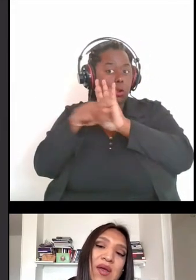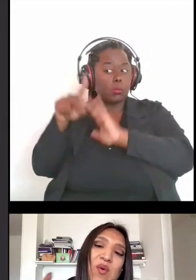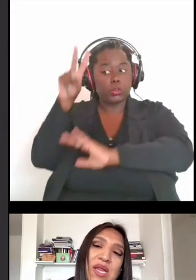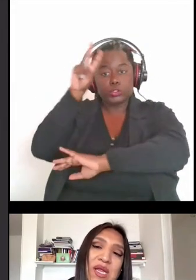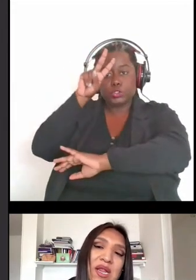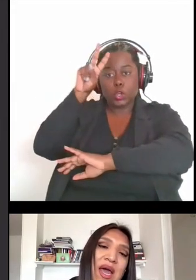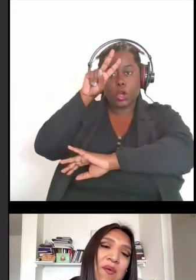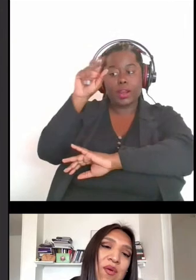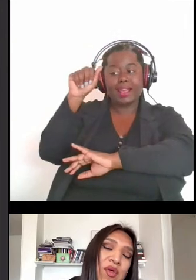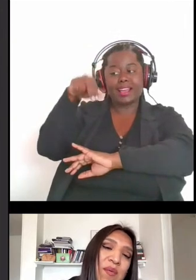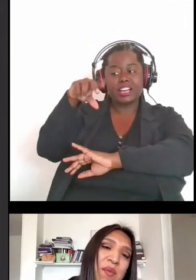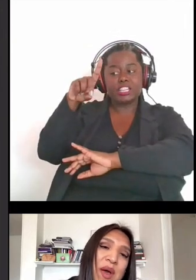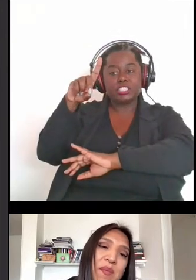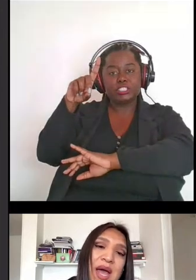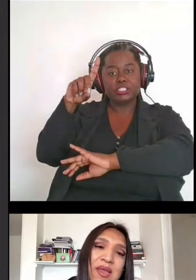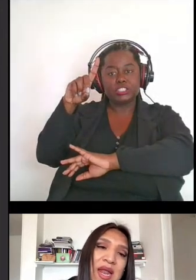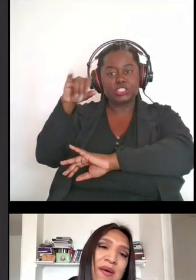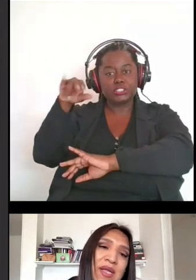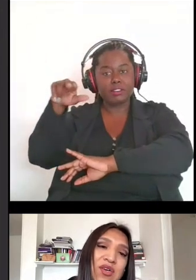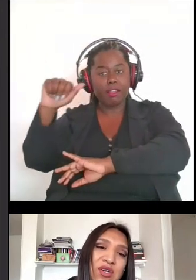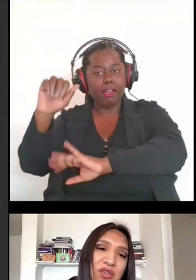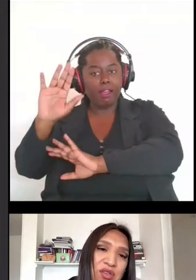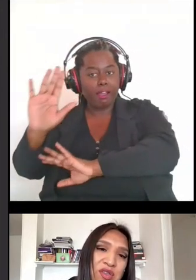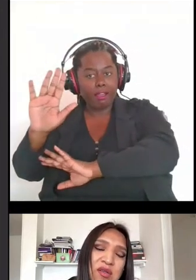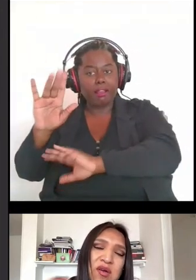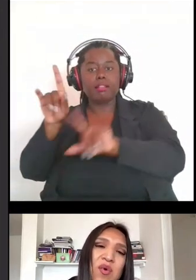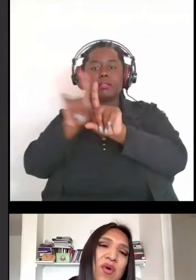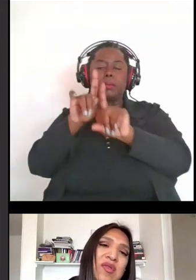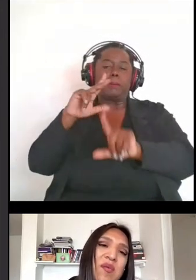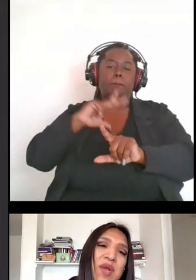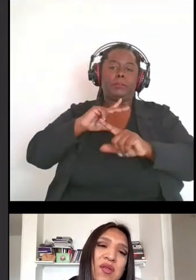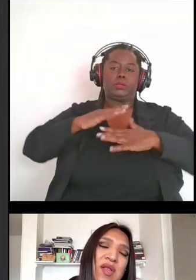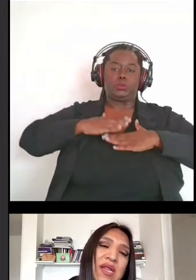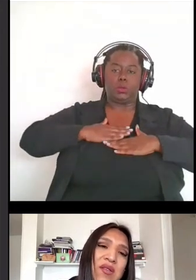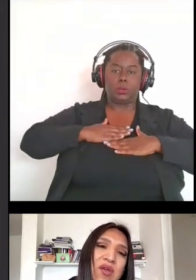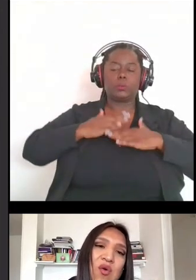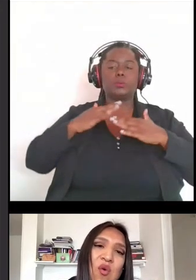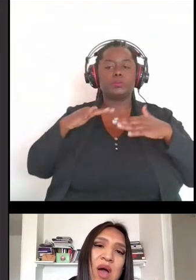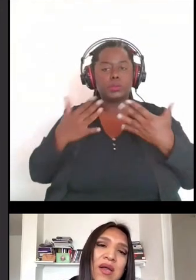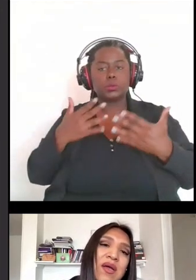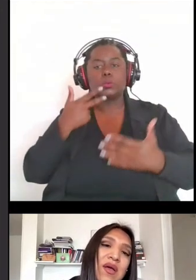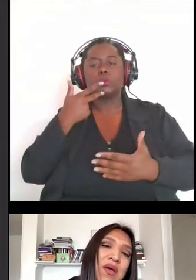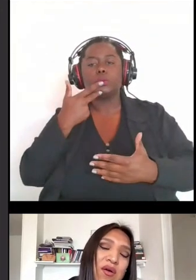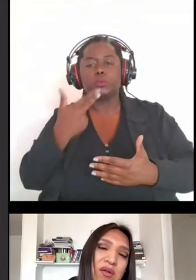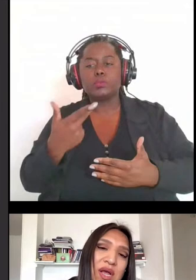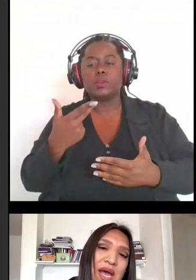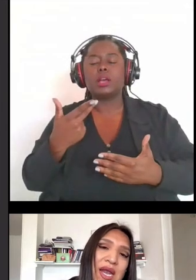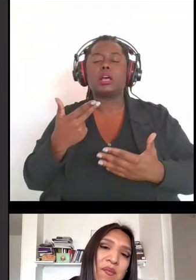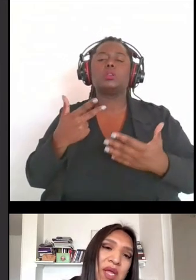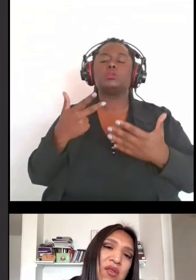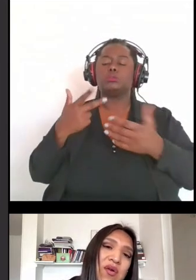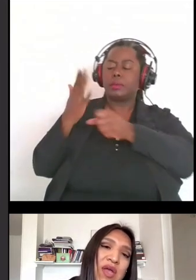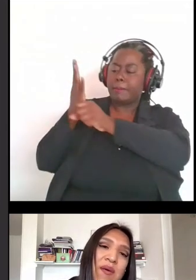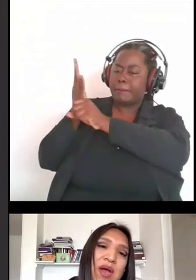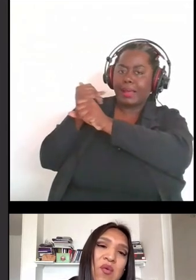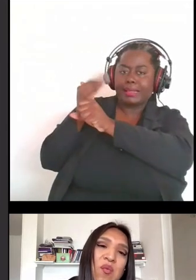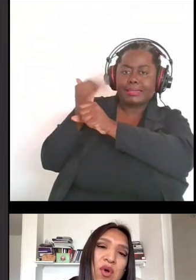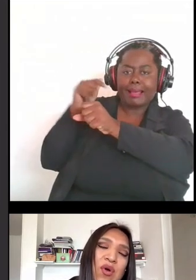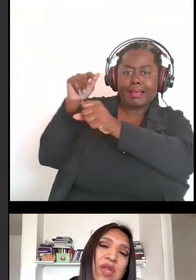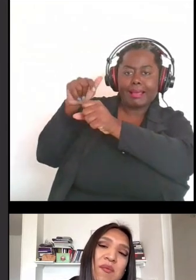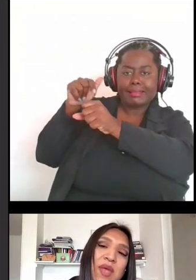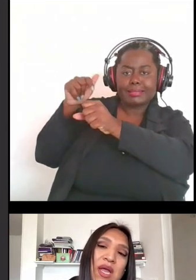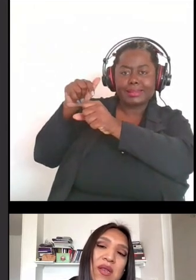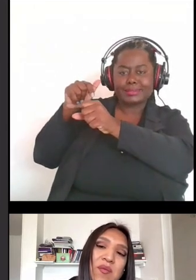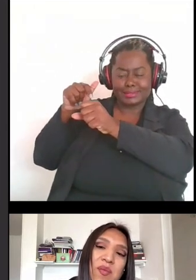Indian history as well as personally so when I talk